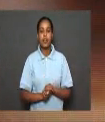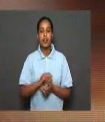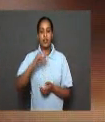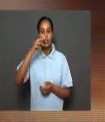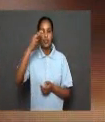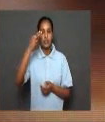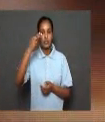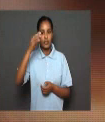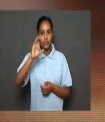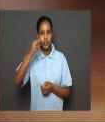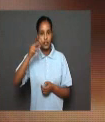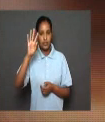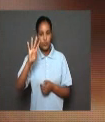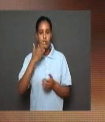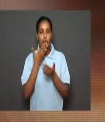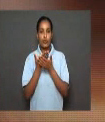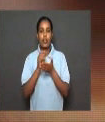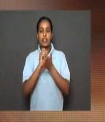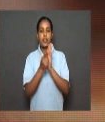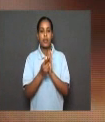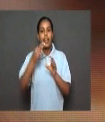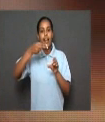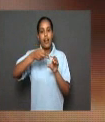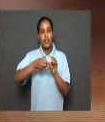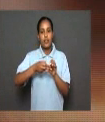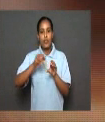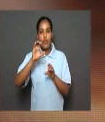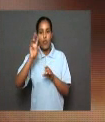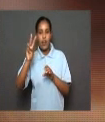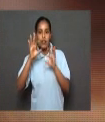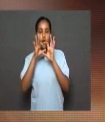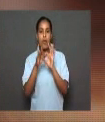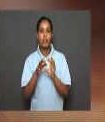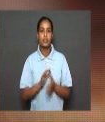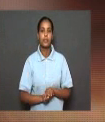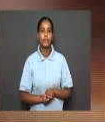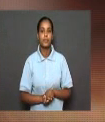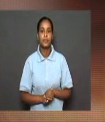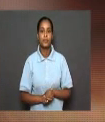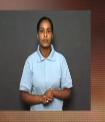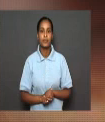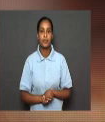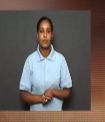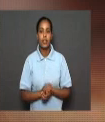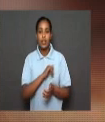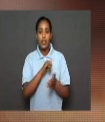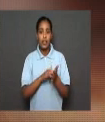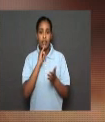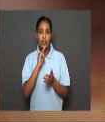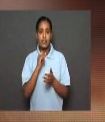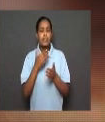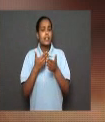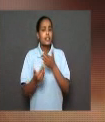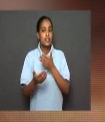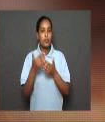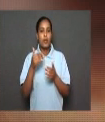Methane is a good example of a gaseous covalent compound. It is the